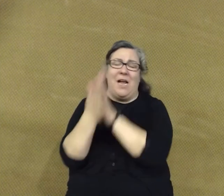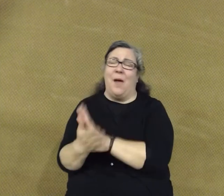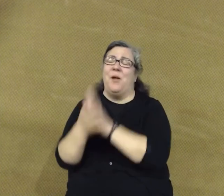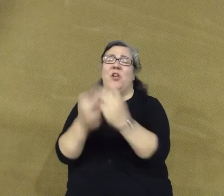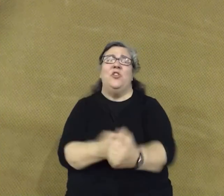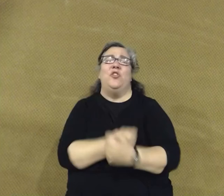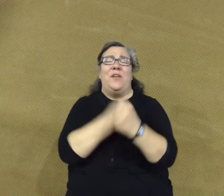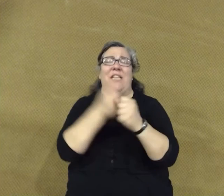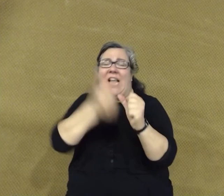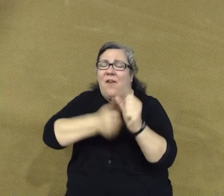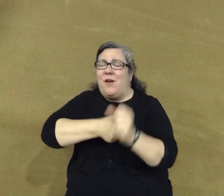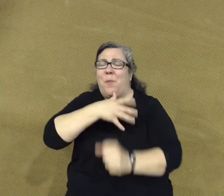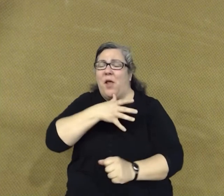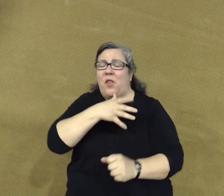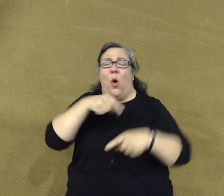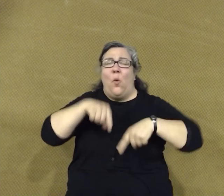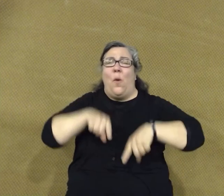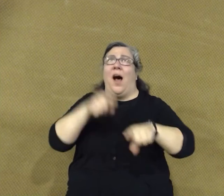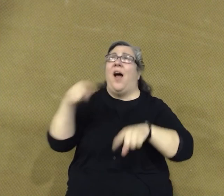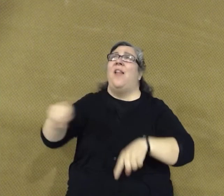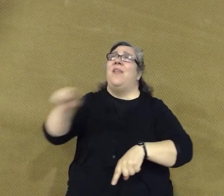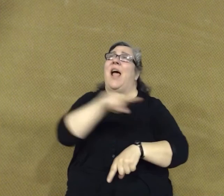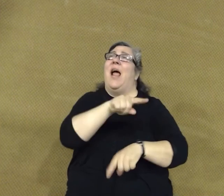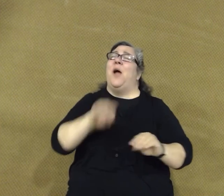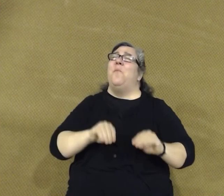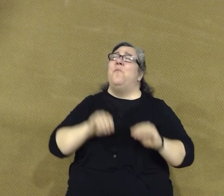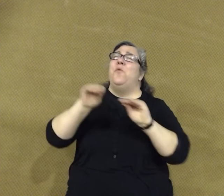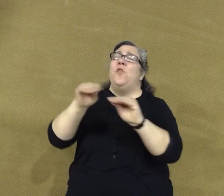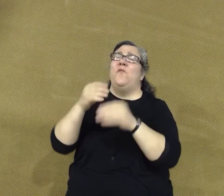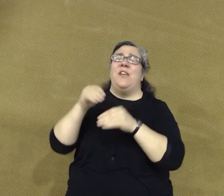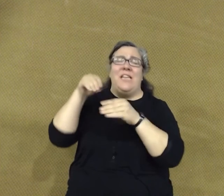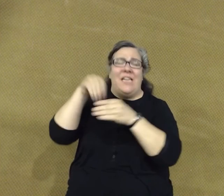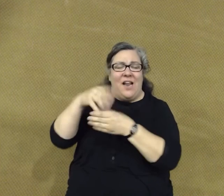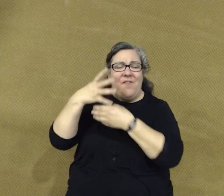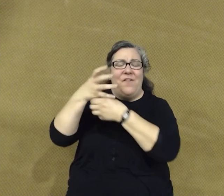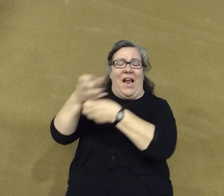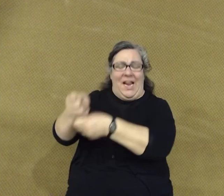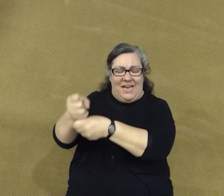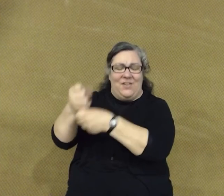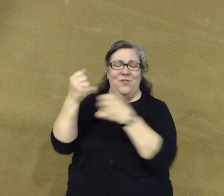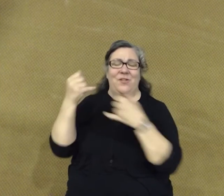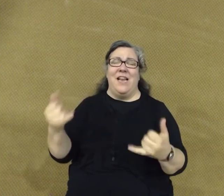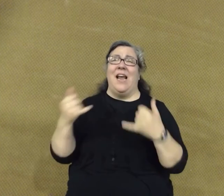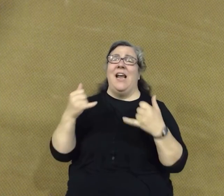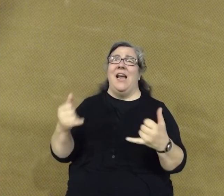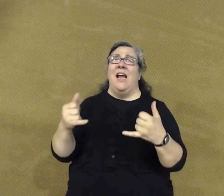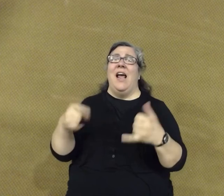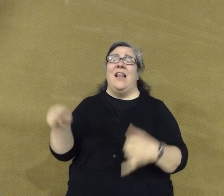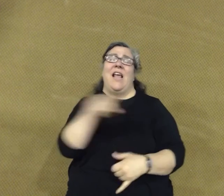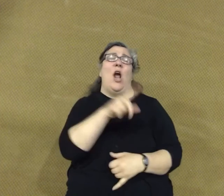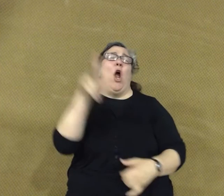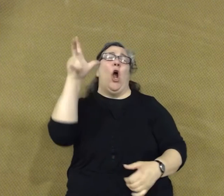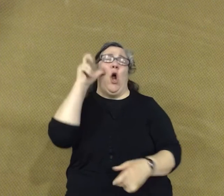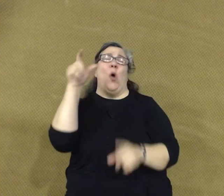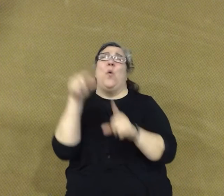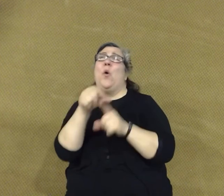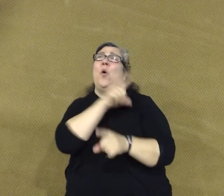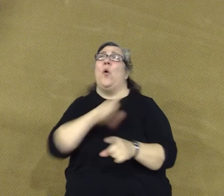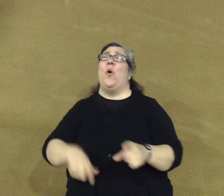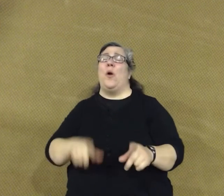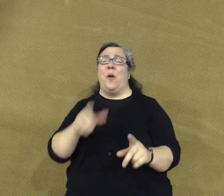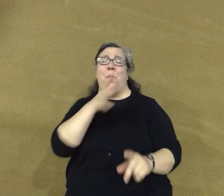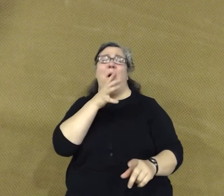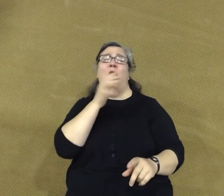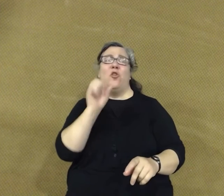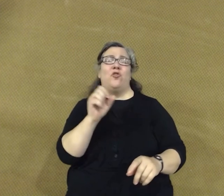those that are taking steps of faith today. Maybe they've been away from God for a while, but they've heard the word of the Lord this morning, and they're responding